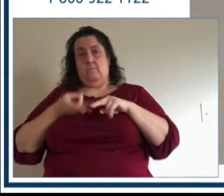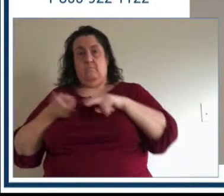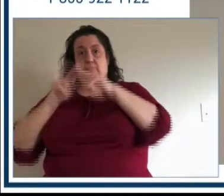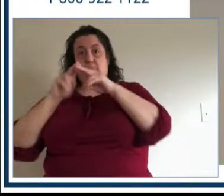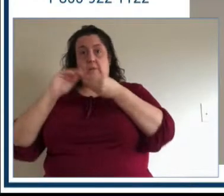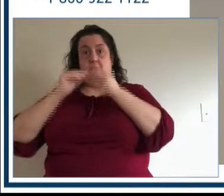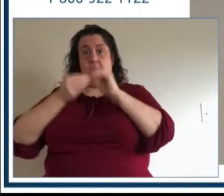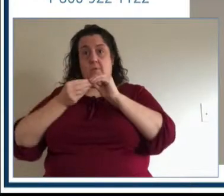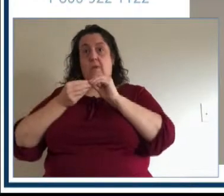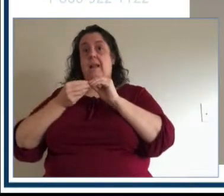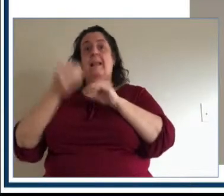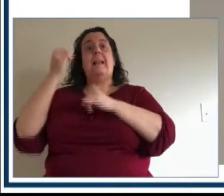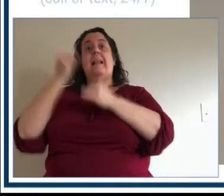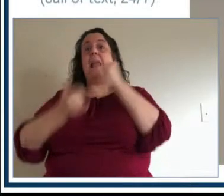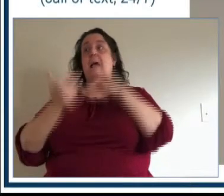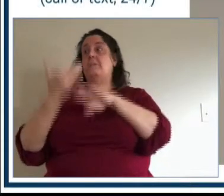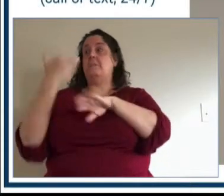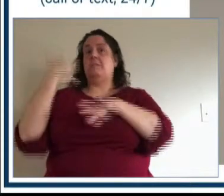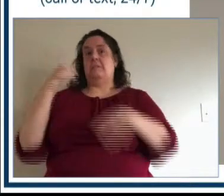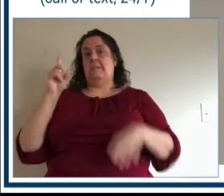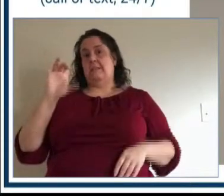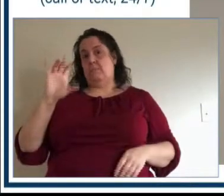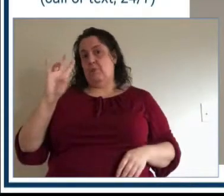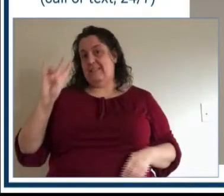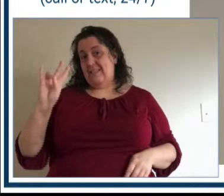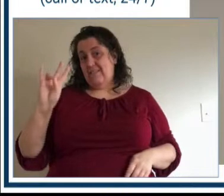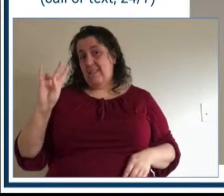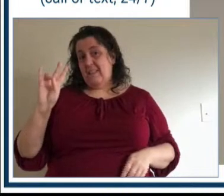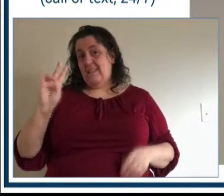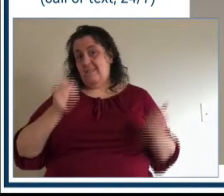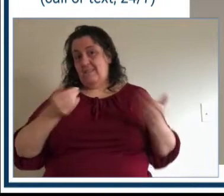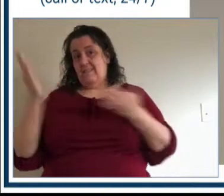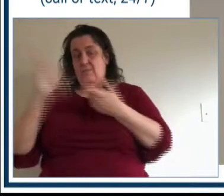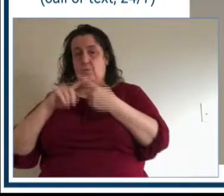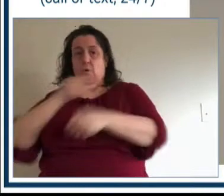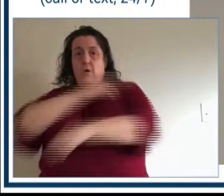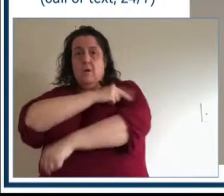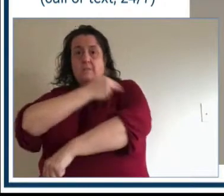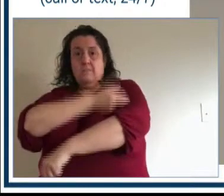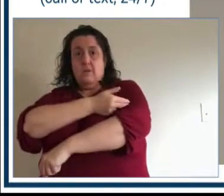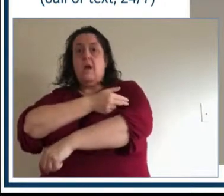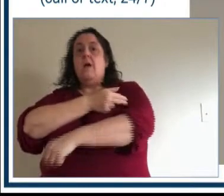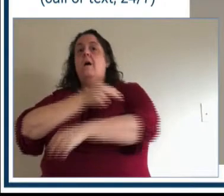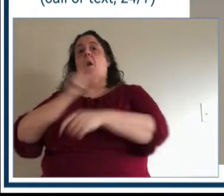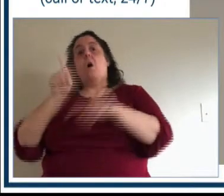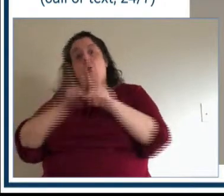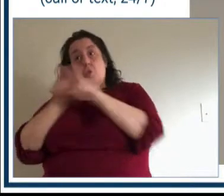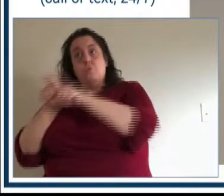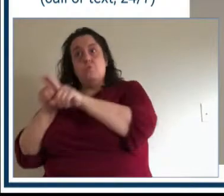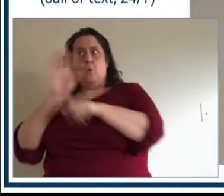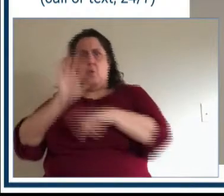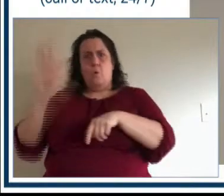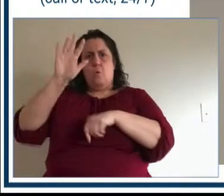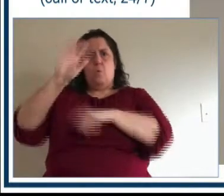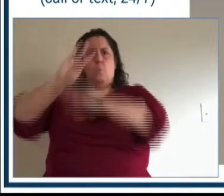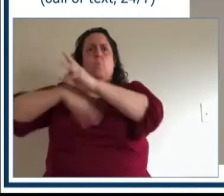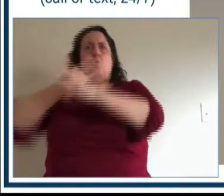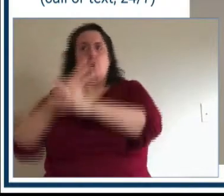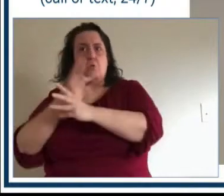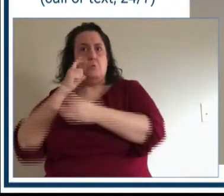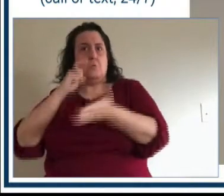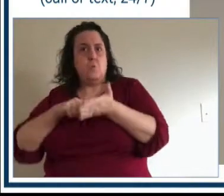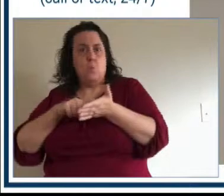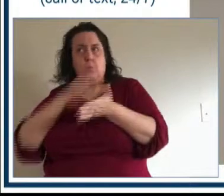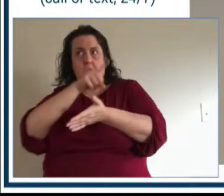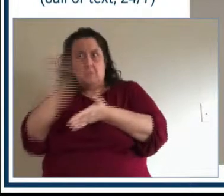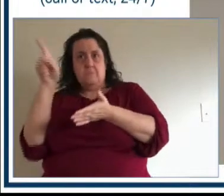7th. And also the experience around the world is, again, we're seeing by and large mild illness. However, there's a lot of caveats around